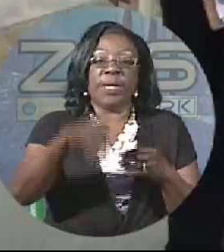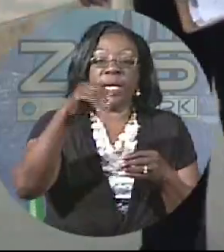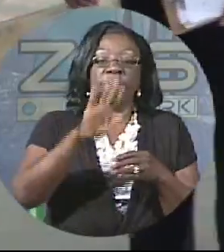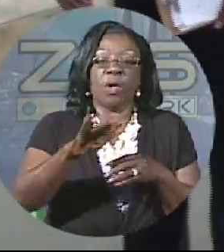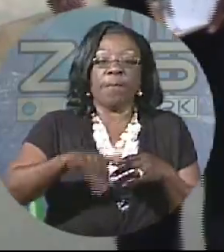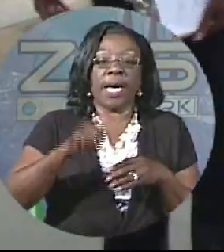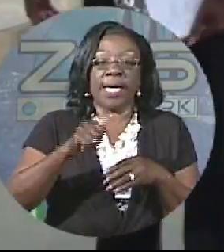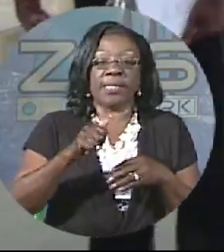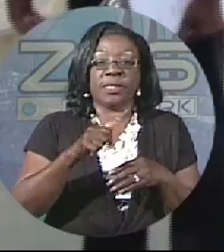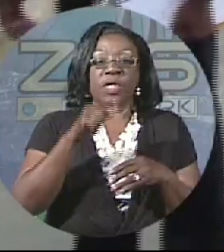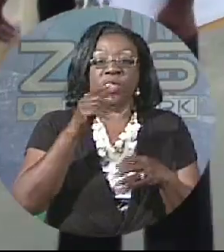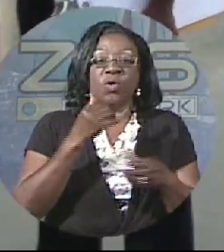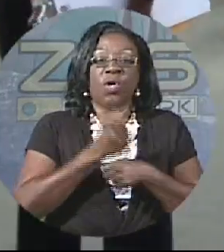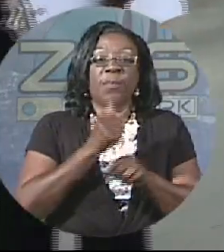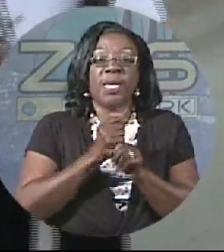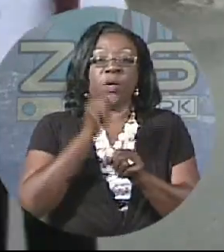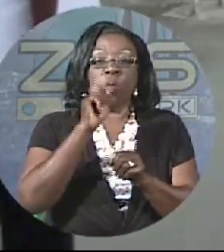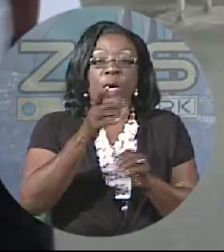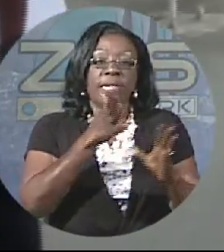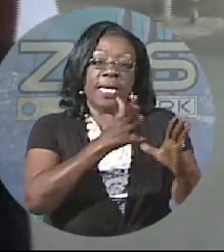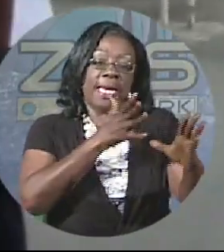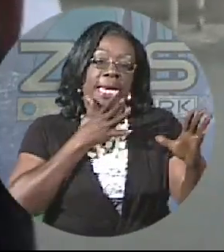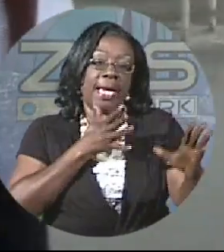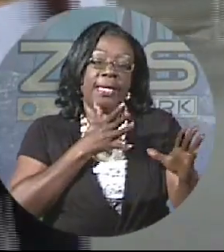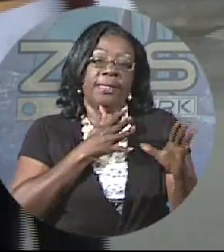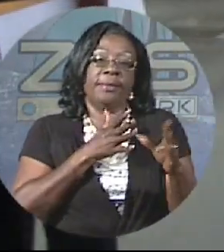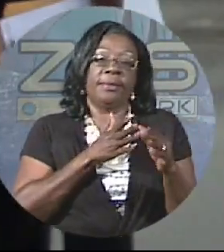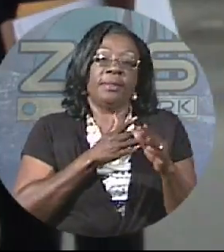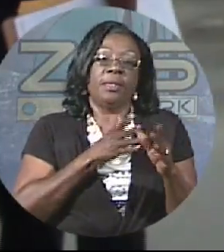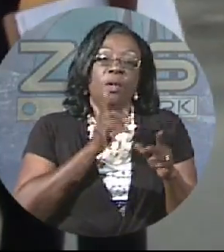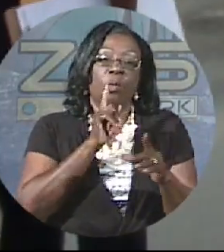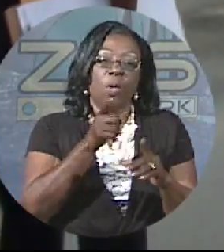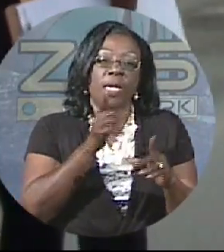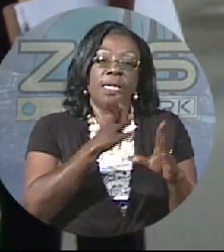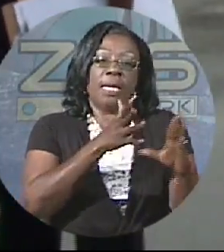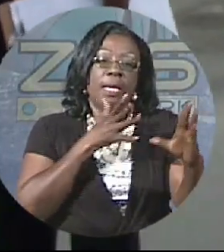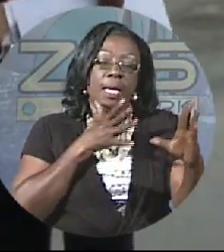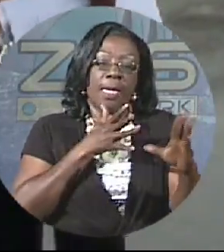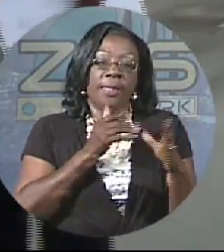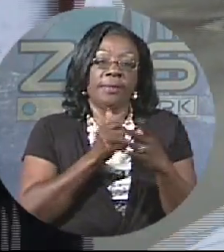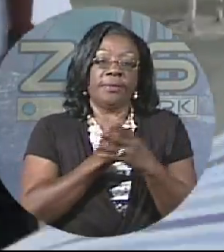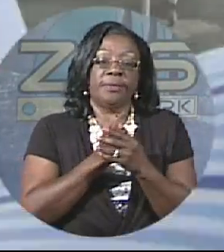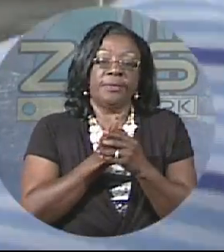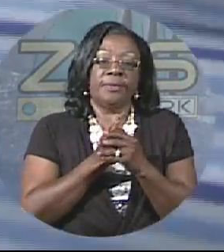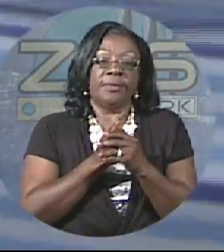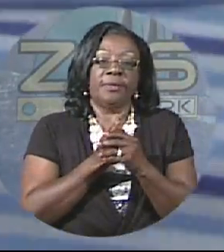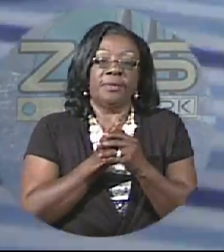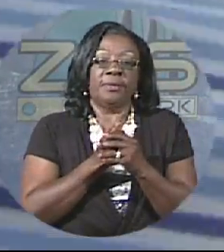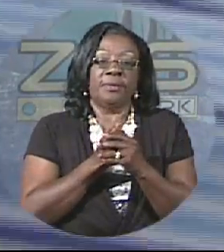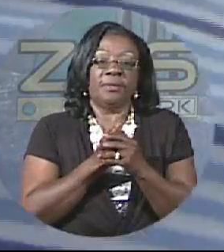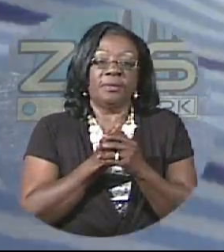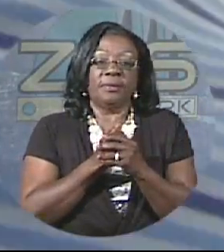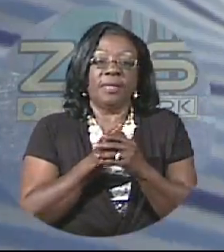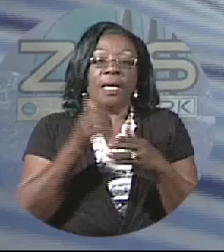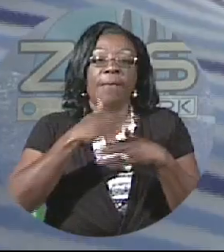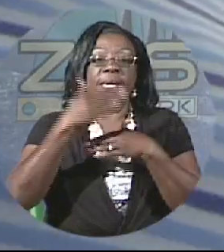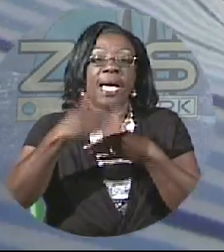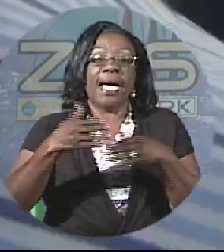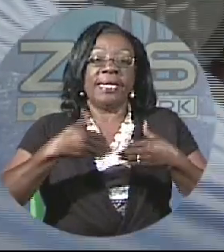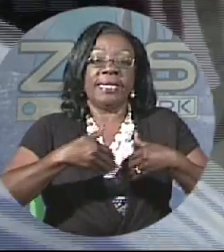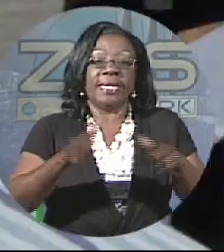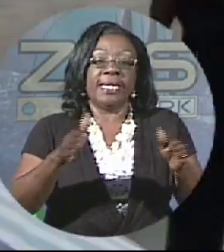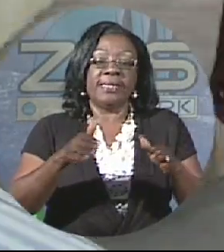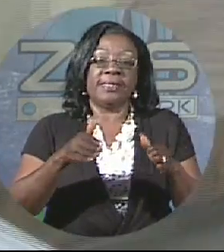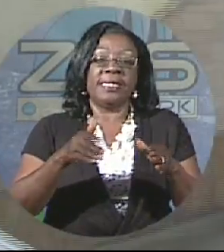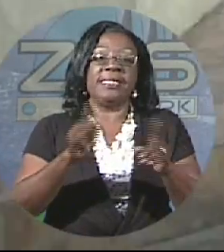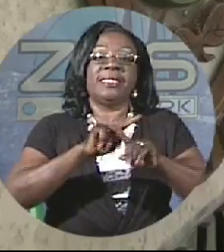You're gonna put one single file heading towards that way. One single, that's one line, okay? Behind the gates, it's